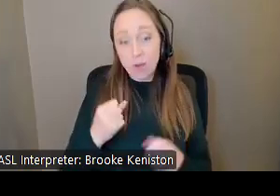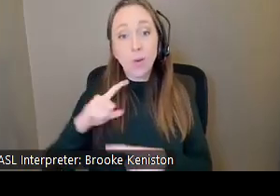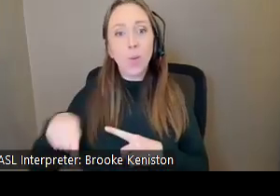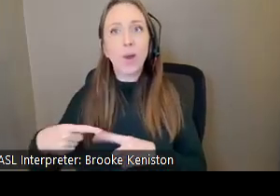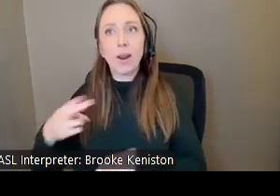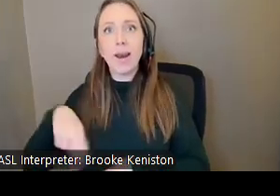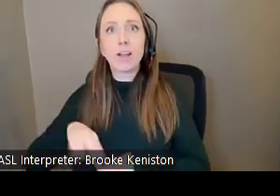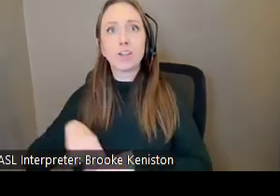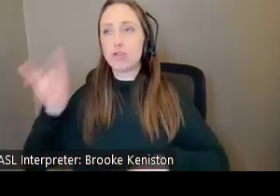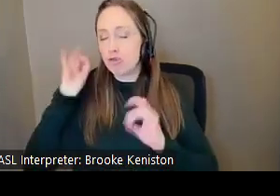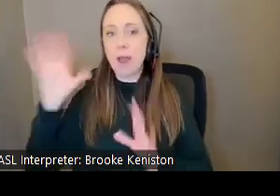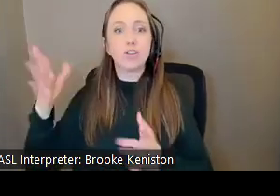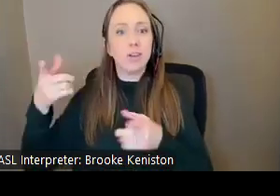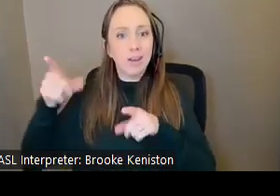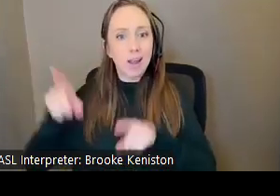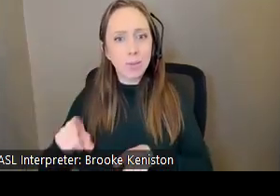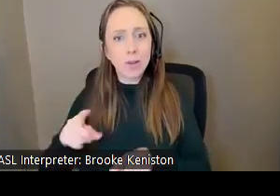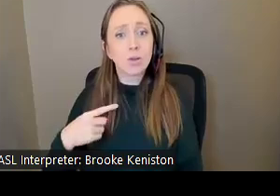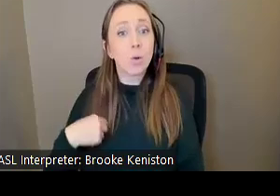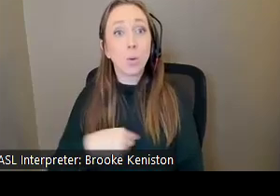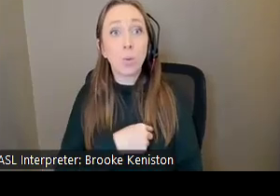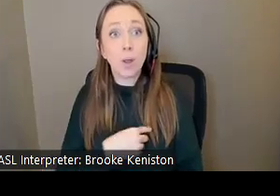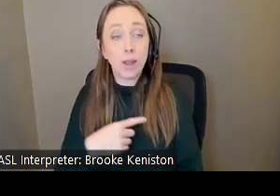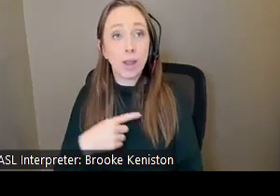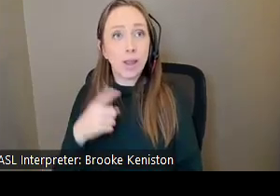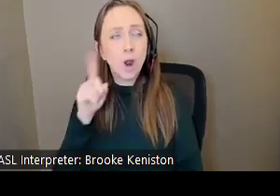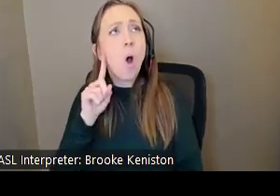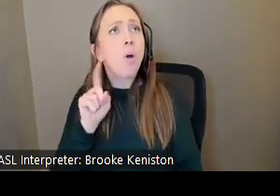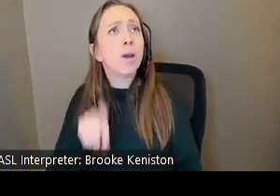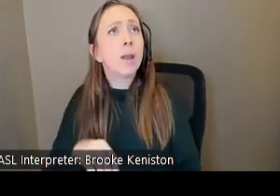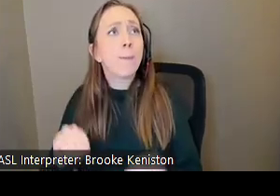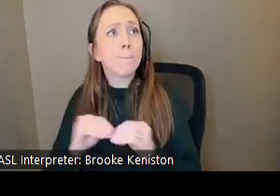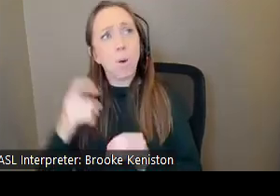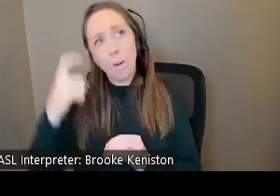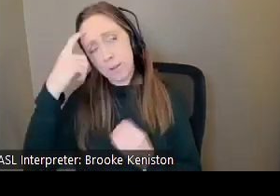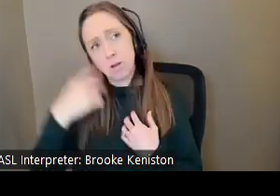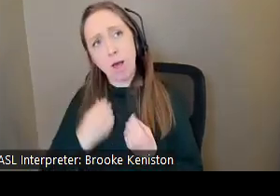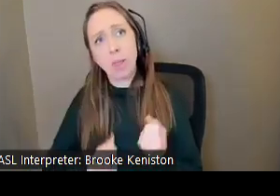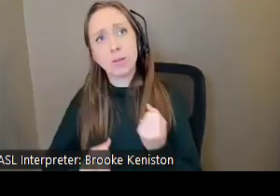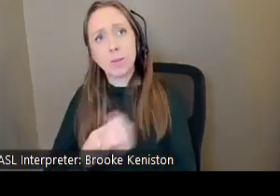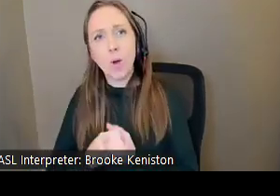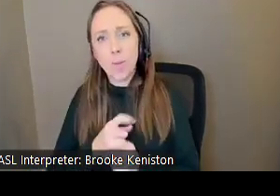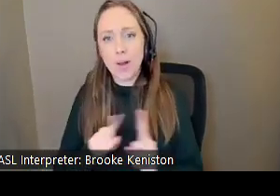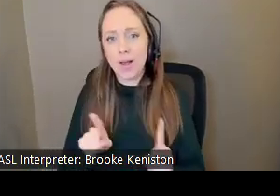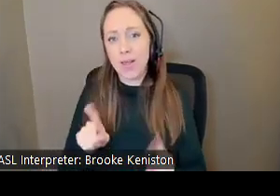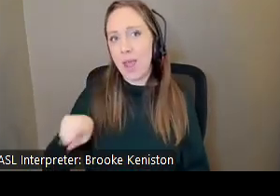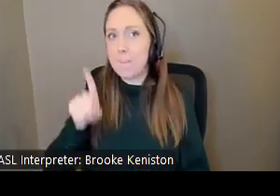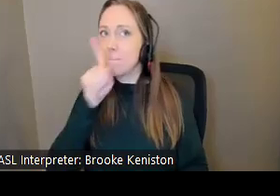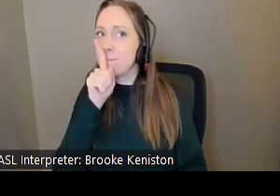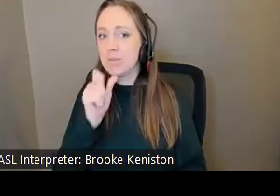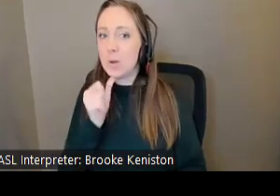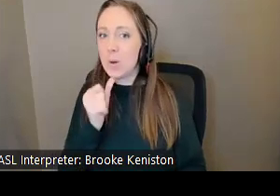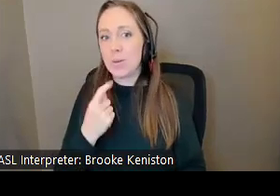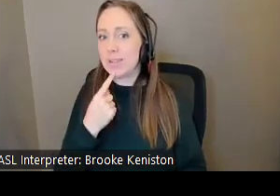happens, they always talk about we need more mental health. We never hear about more mental health dollars, just mental health. And